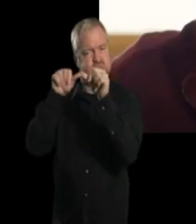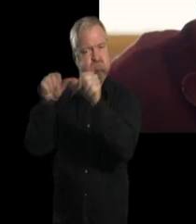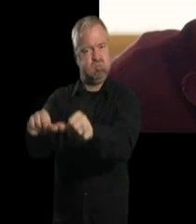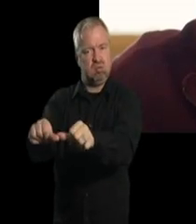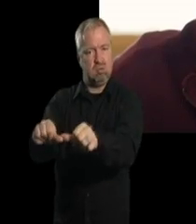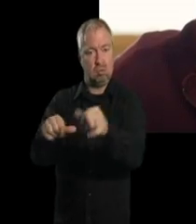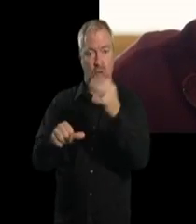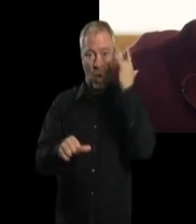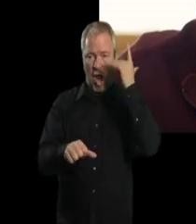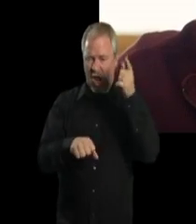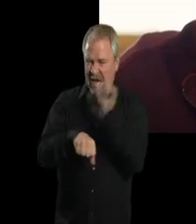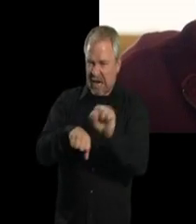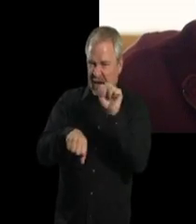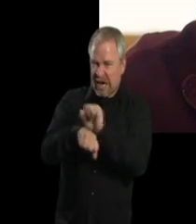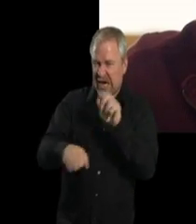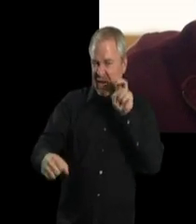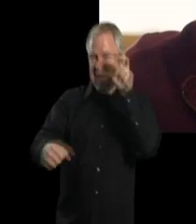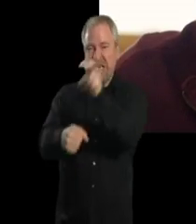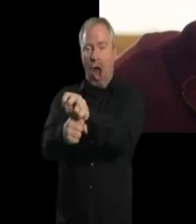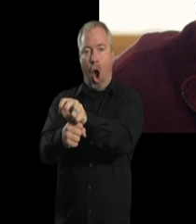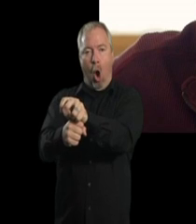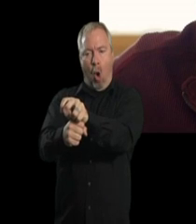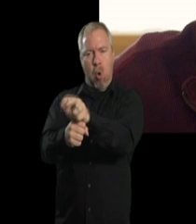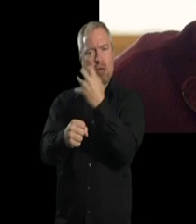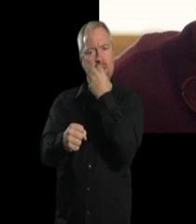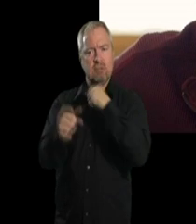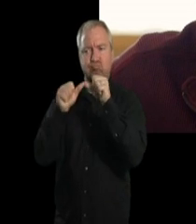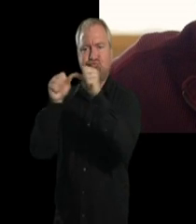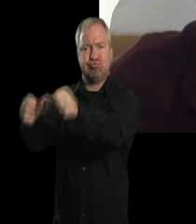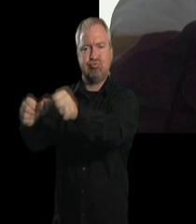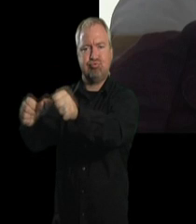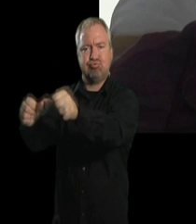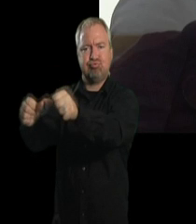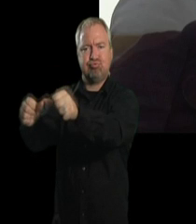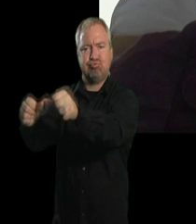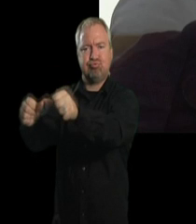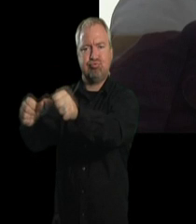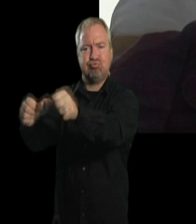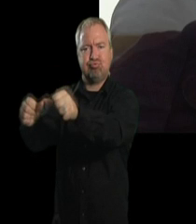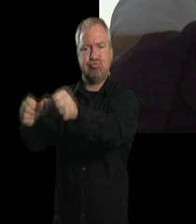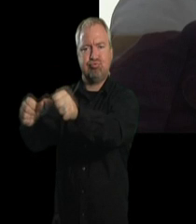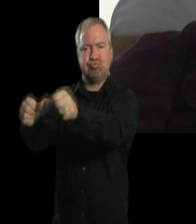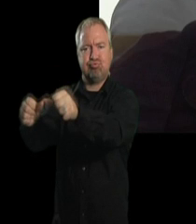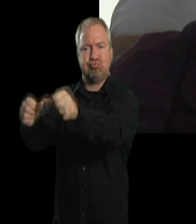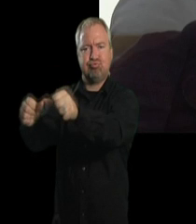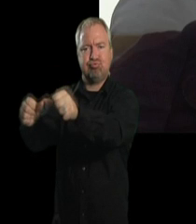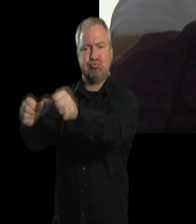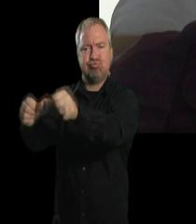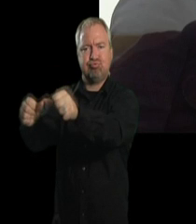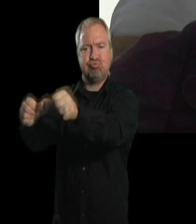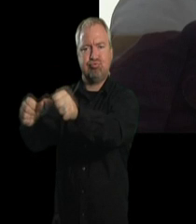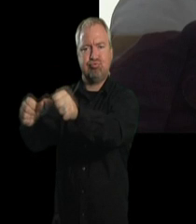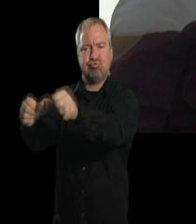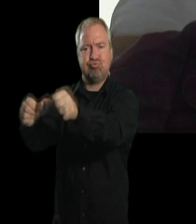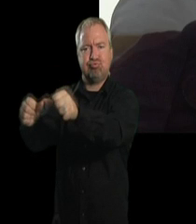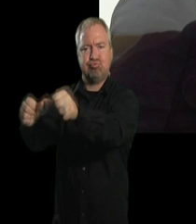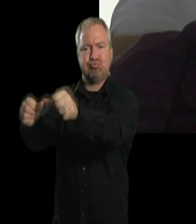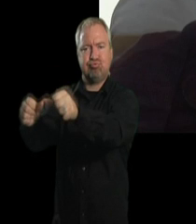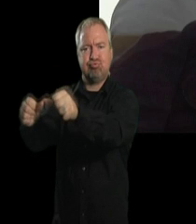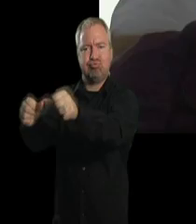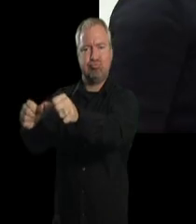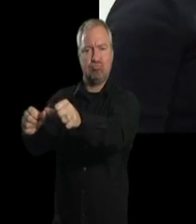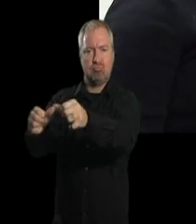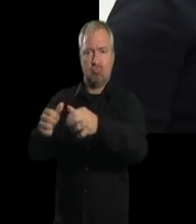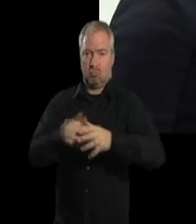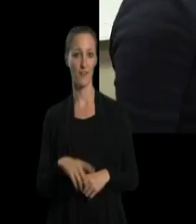longer because they have had to fight so hard to get it in the first place. Anna Hoganson gives a presentation on herself for the Cargill Learn